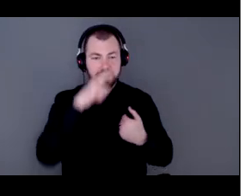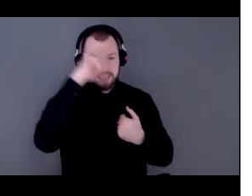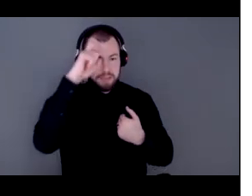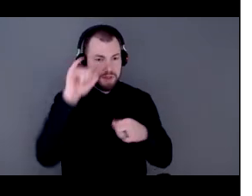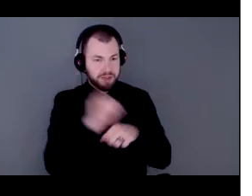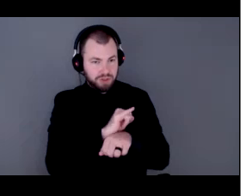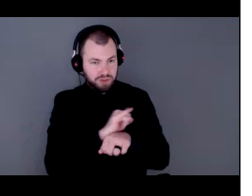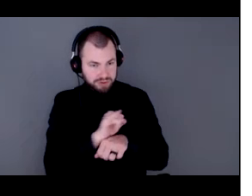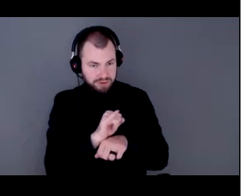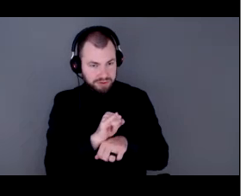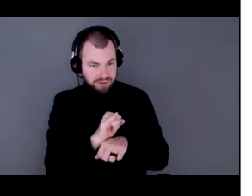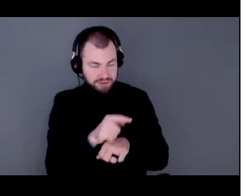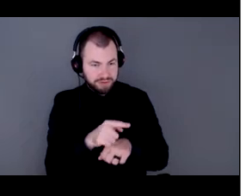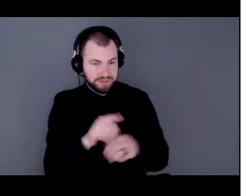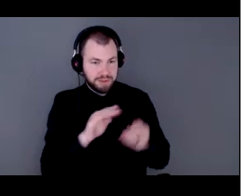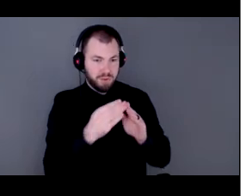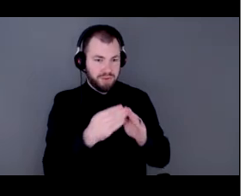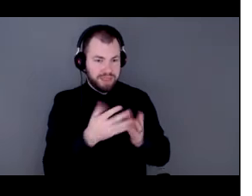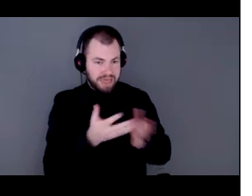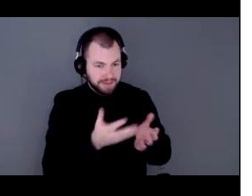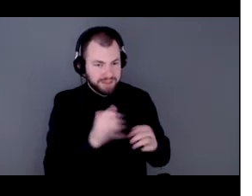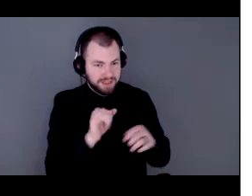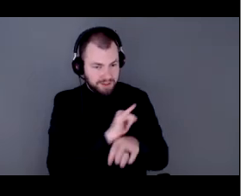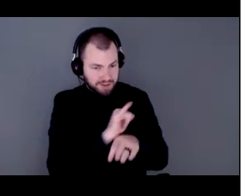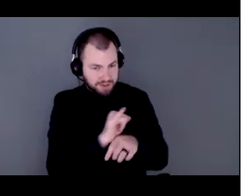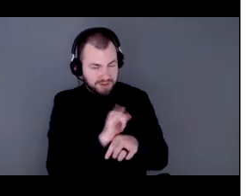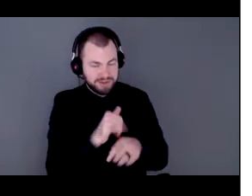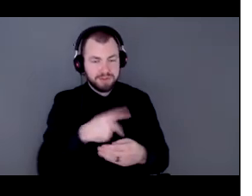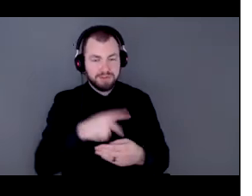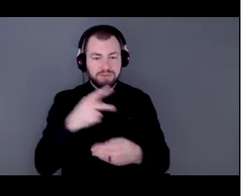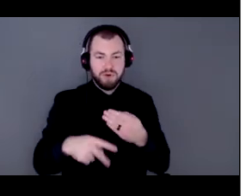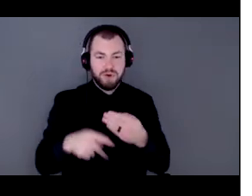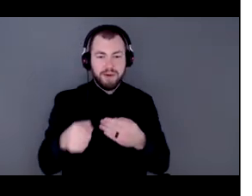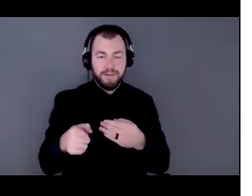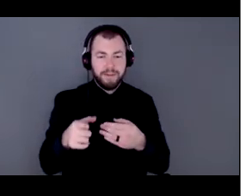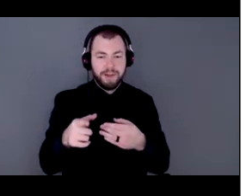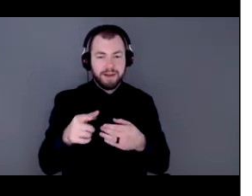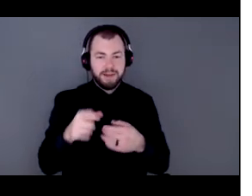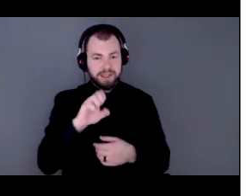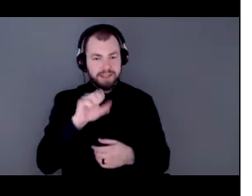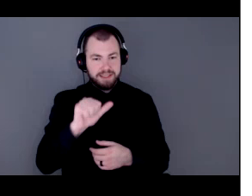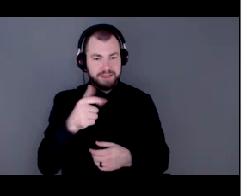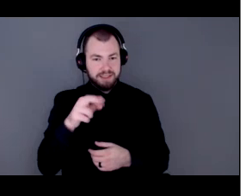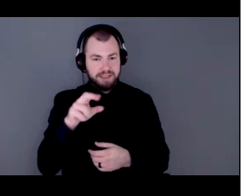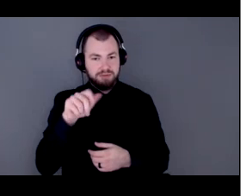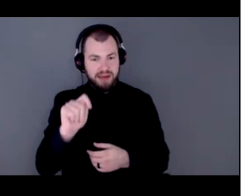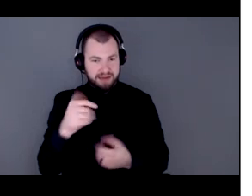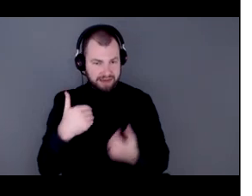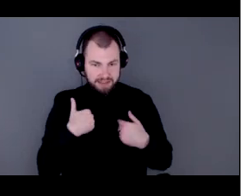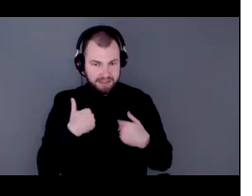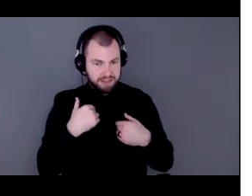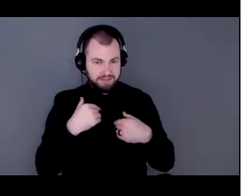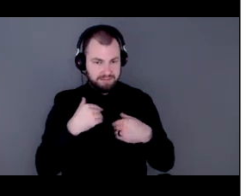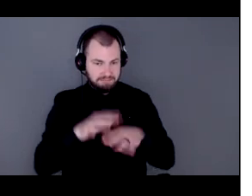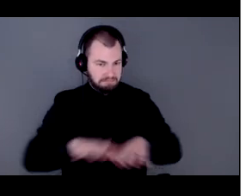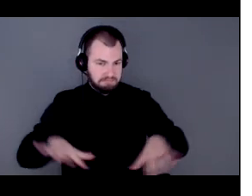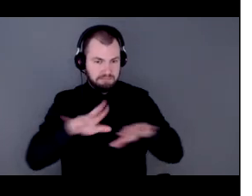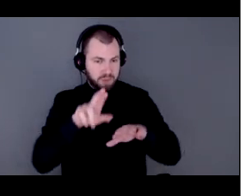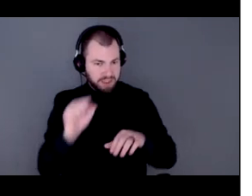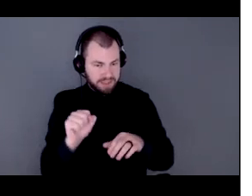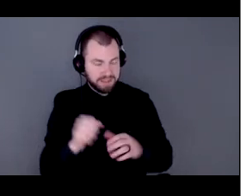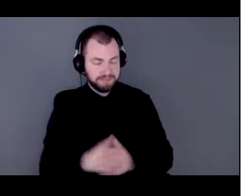engaged intern, which is a program that that Sea Grant has around the country. And so we are able to